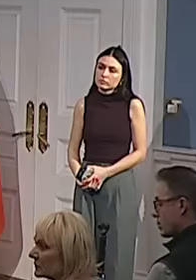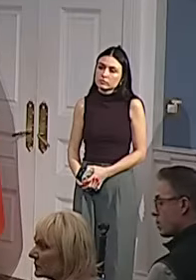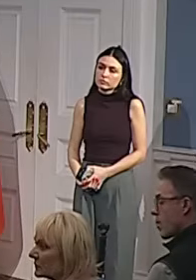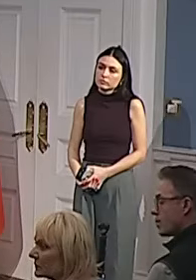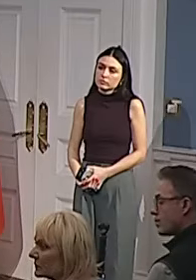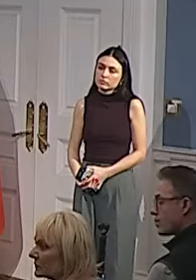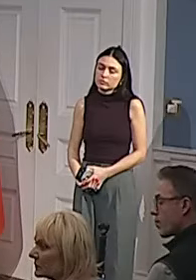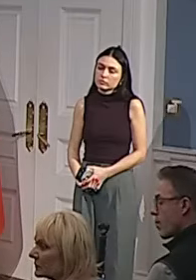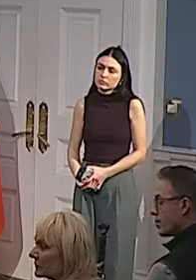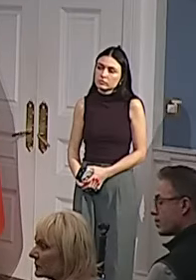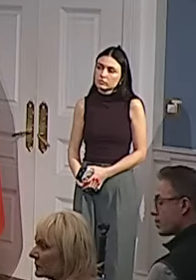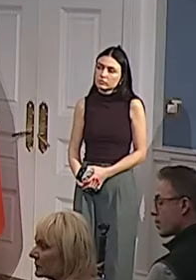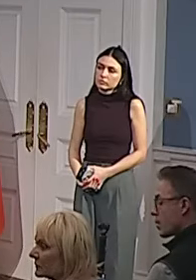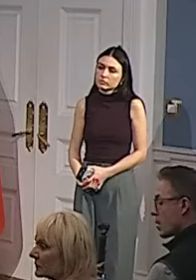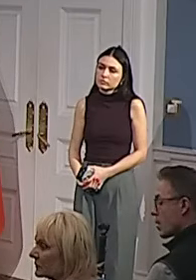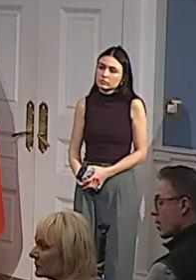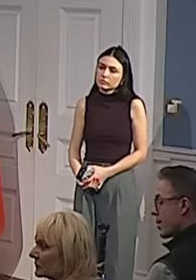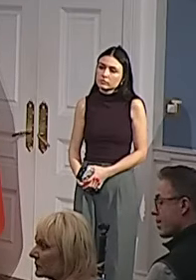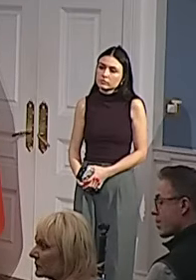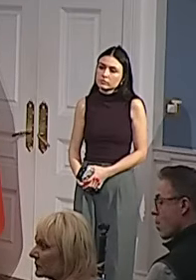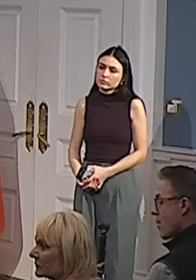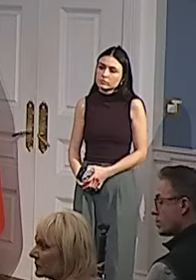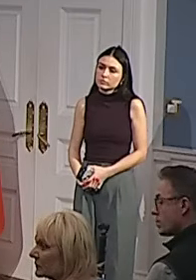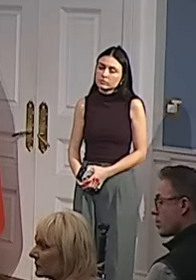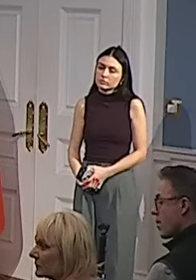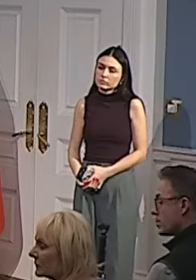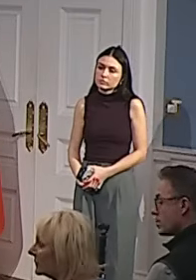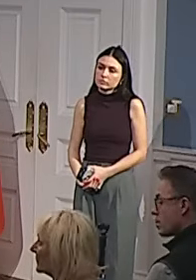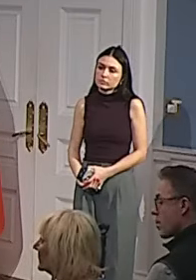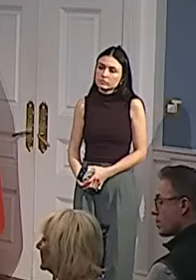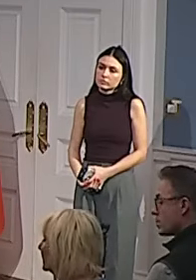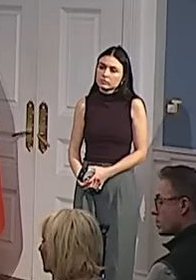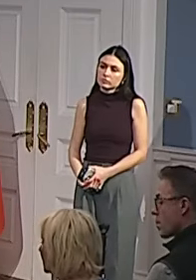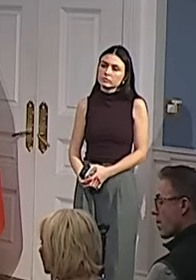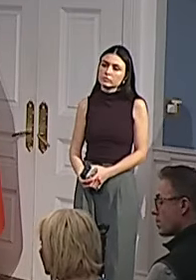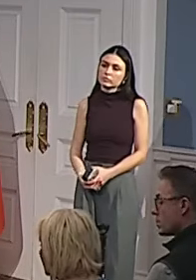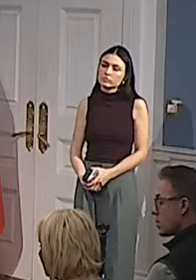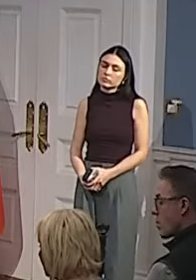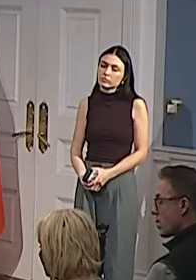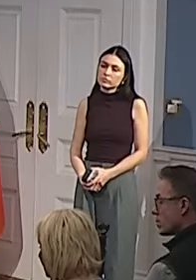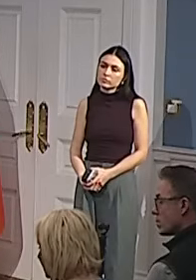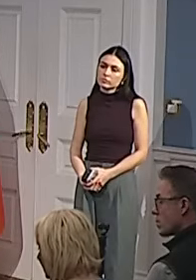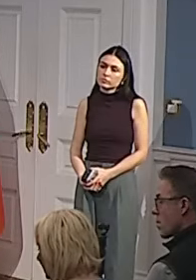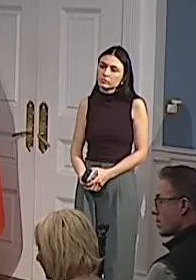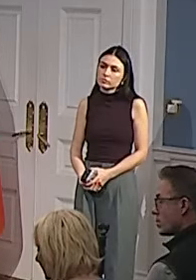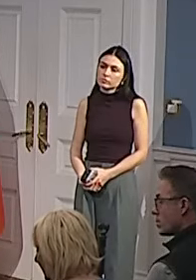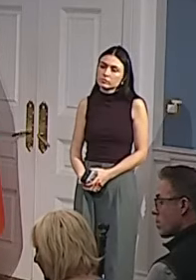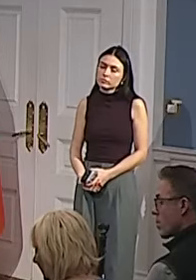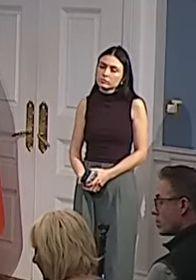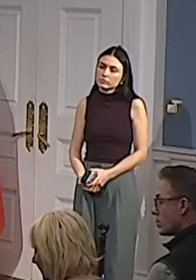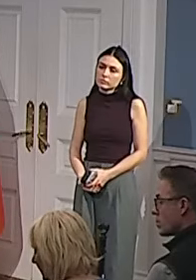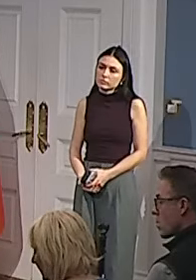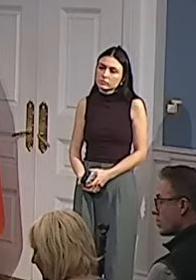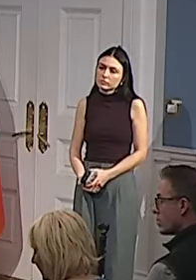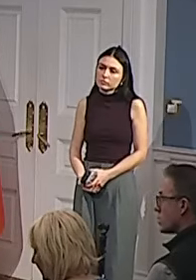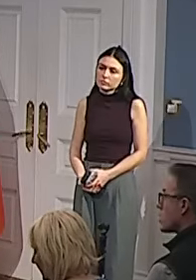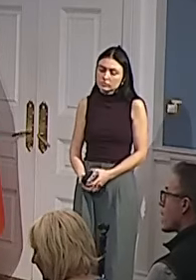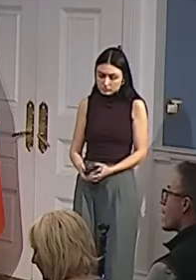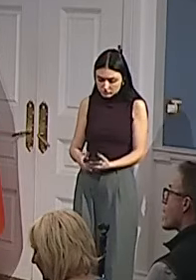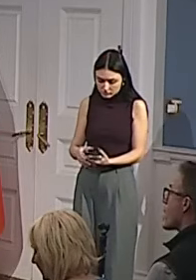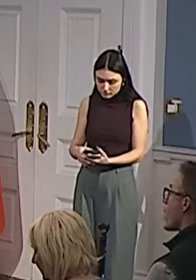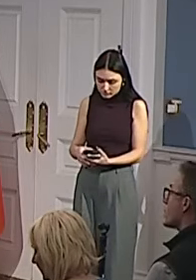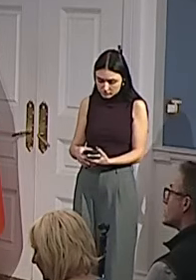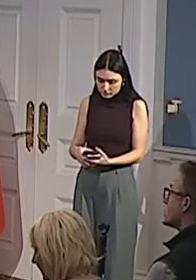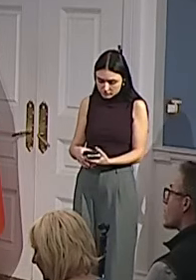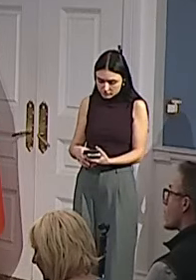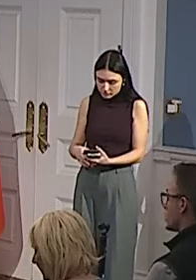us, homeowners. They are having trouble with tenants not paying rent or tenants damaging their buildings. What help can they get from the